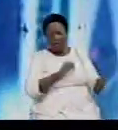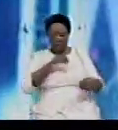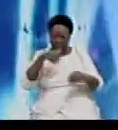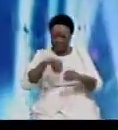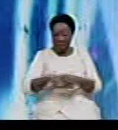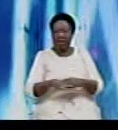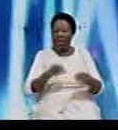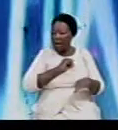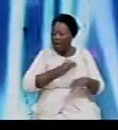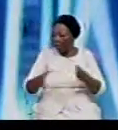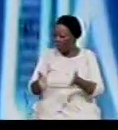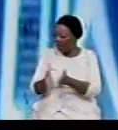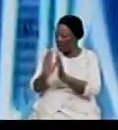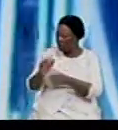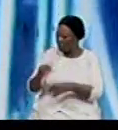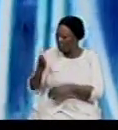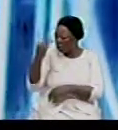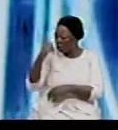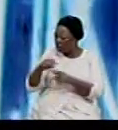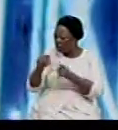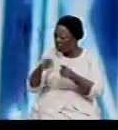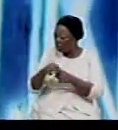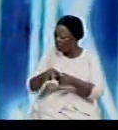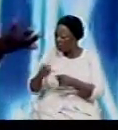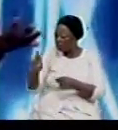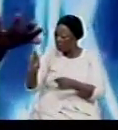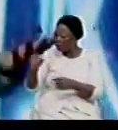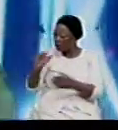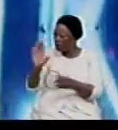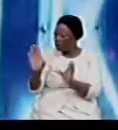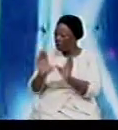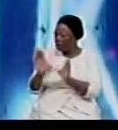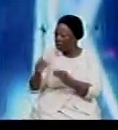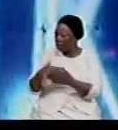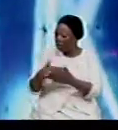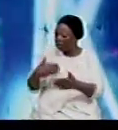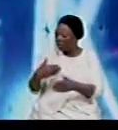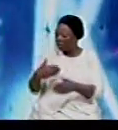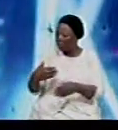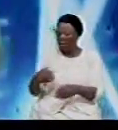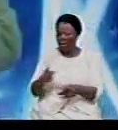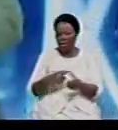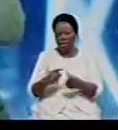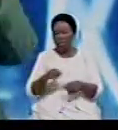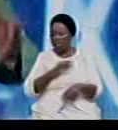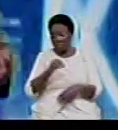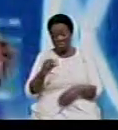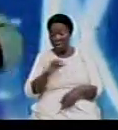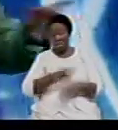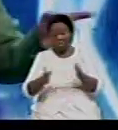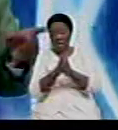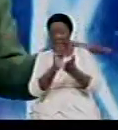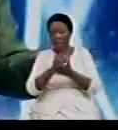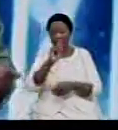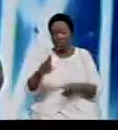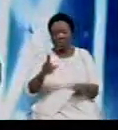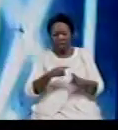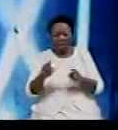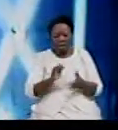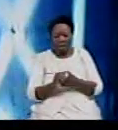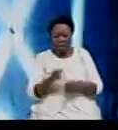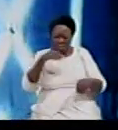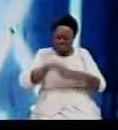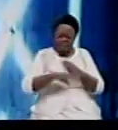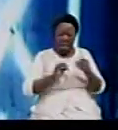when did you renew your license last? No, I just have faith. And then while he's driving, I'm not looking here